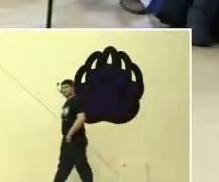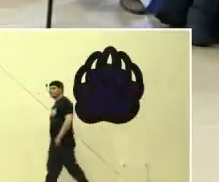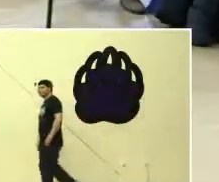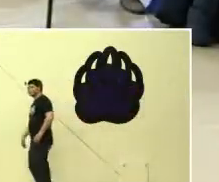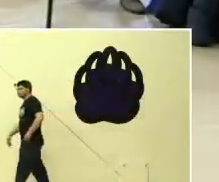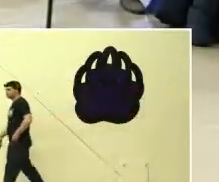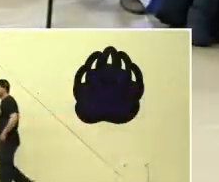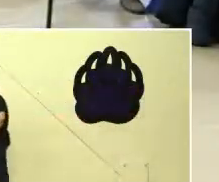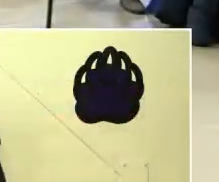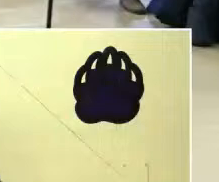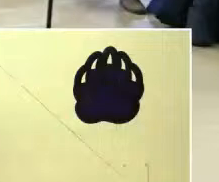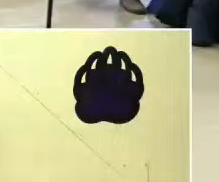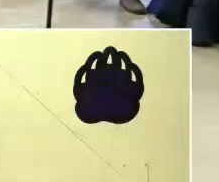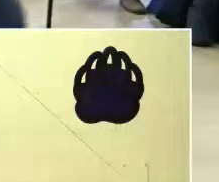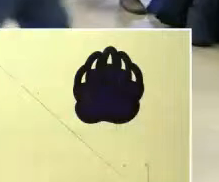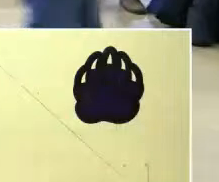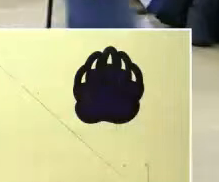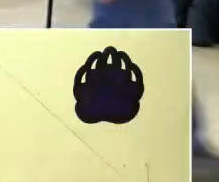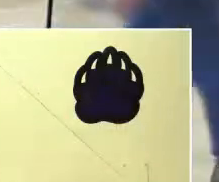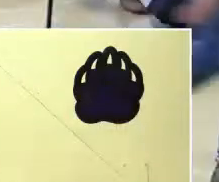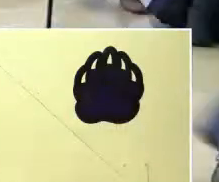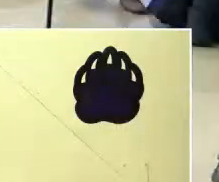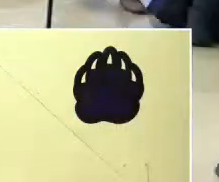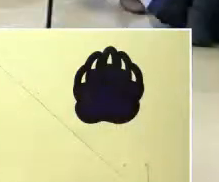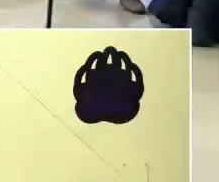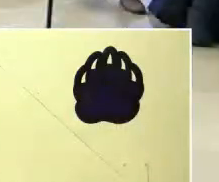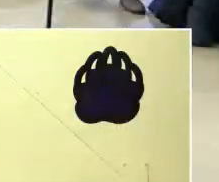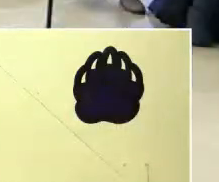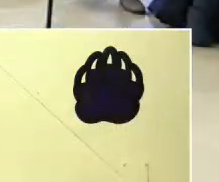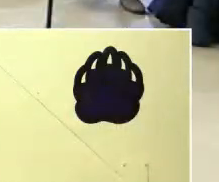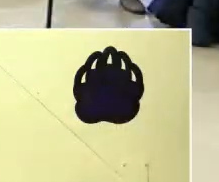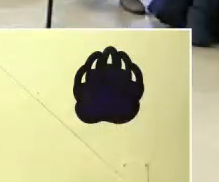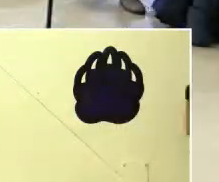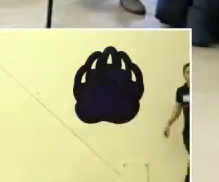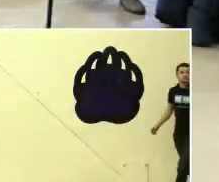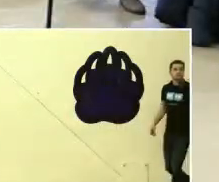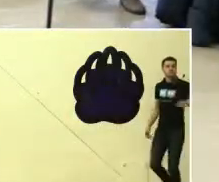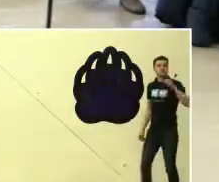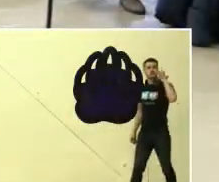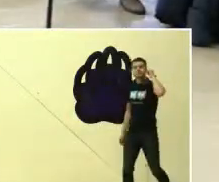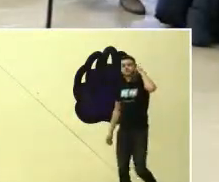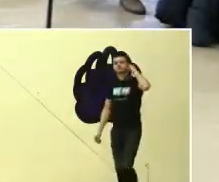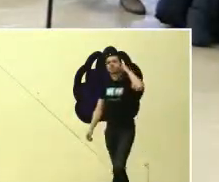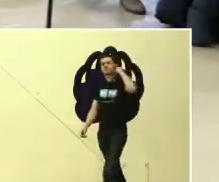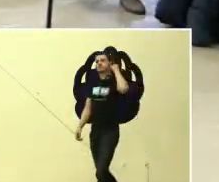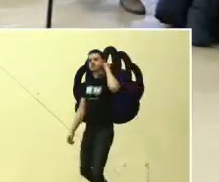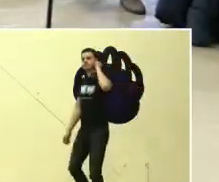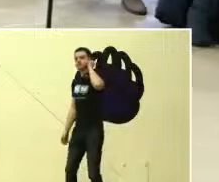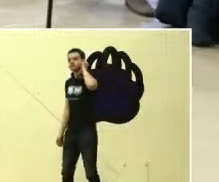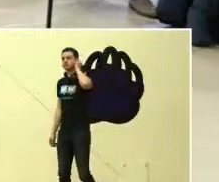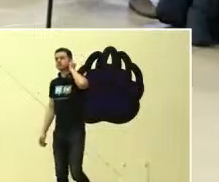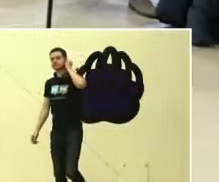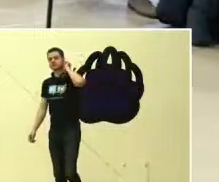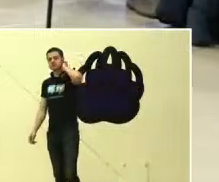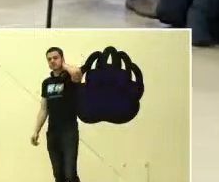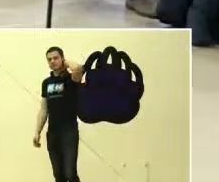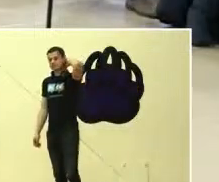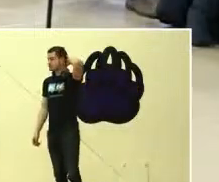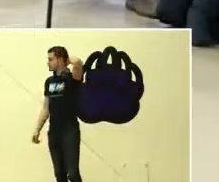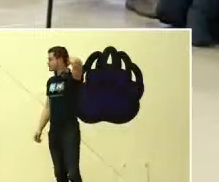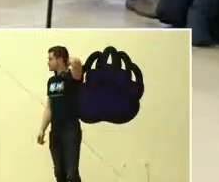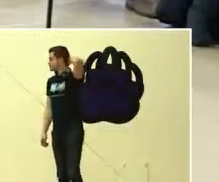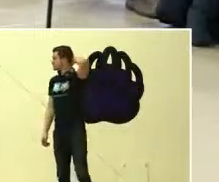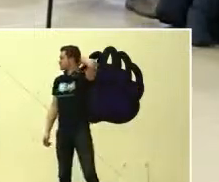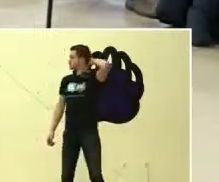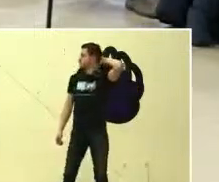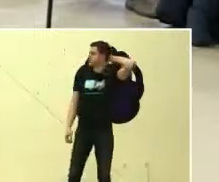silbert yeah the top one maybe jangle was looking for explanation of the difference